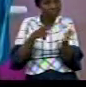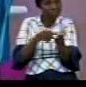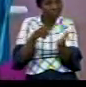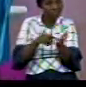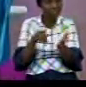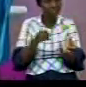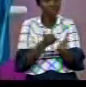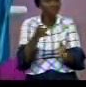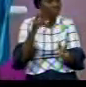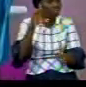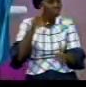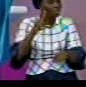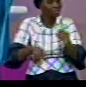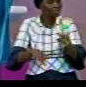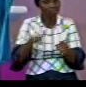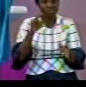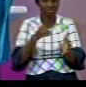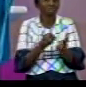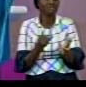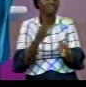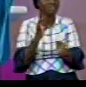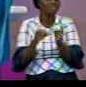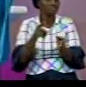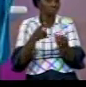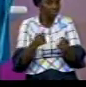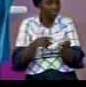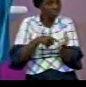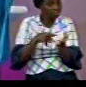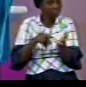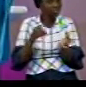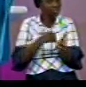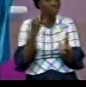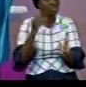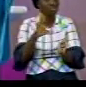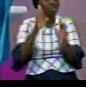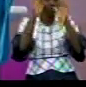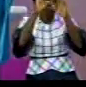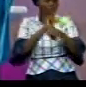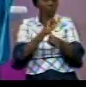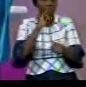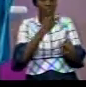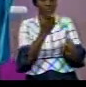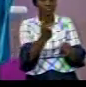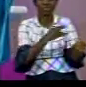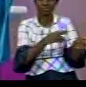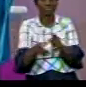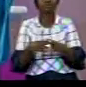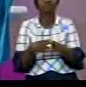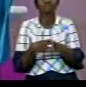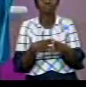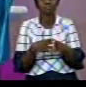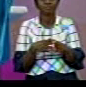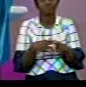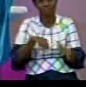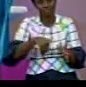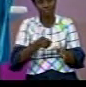it if you check it the miracle is there we have been told another testifier please